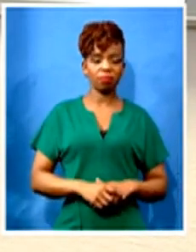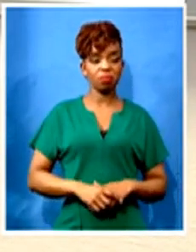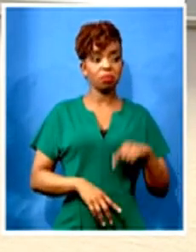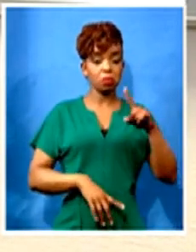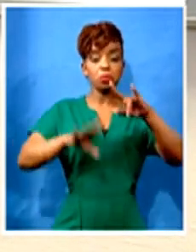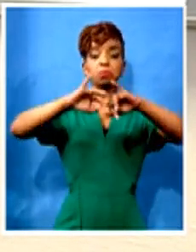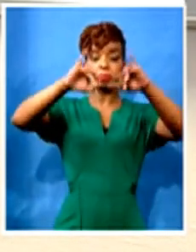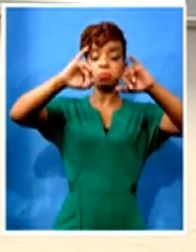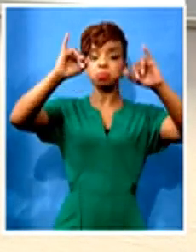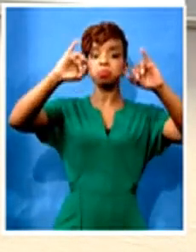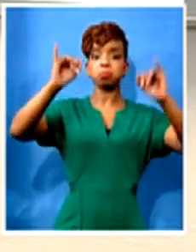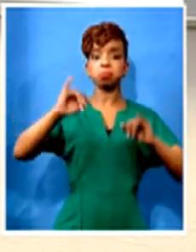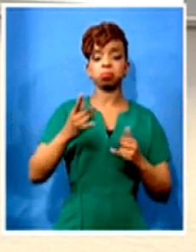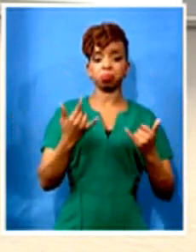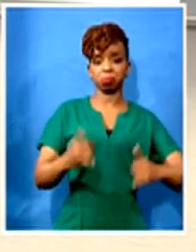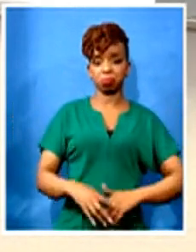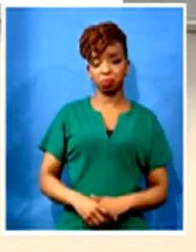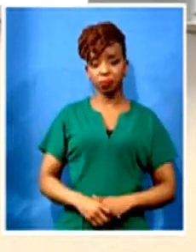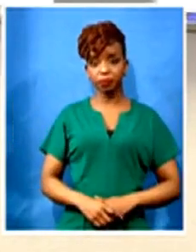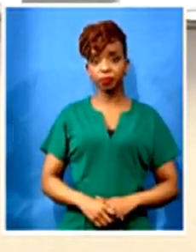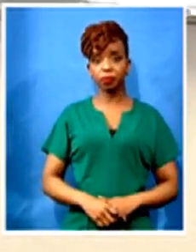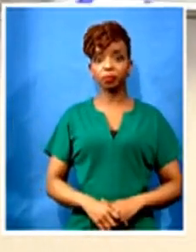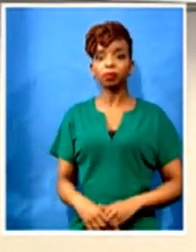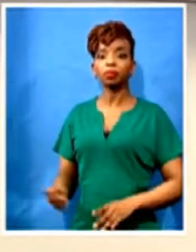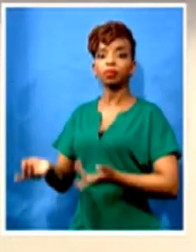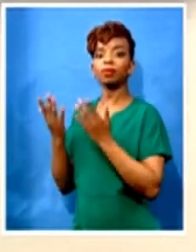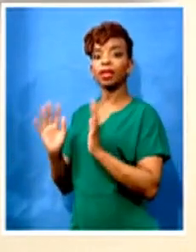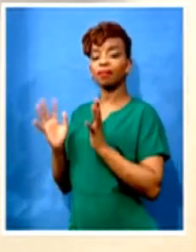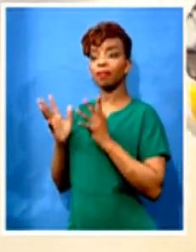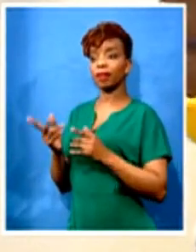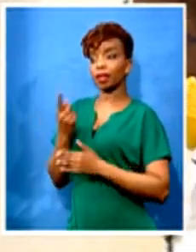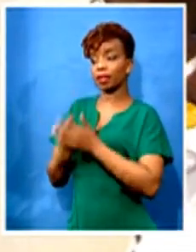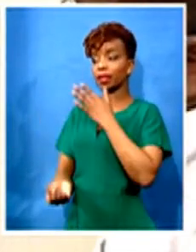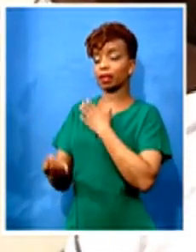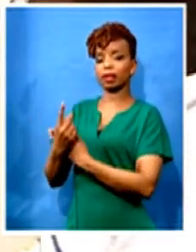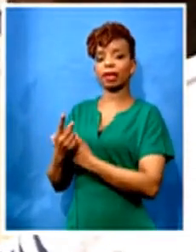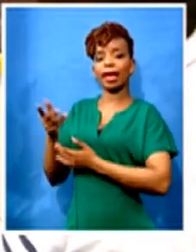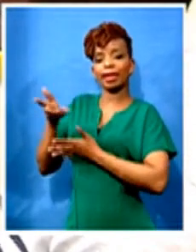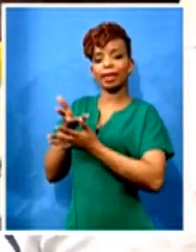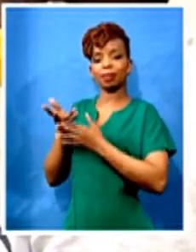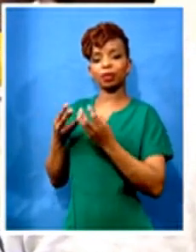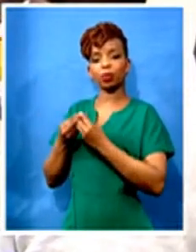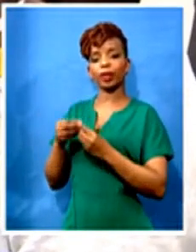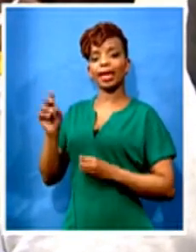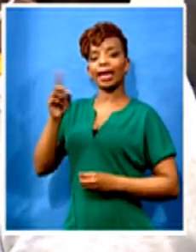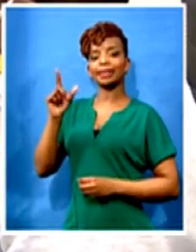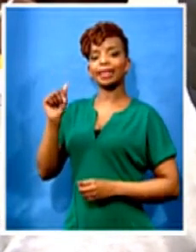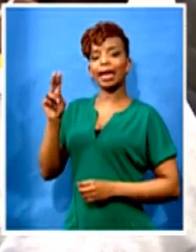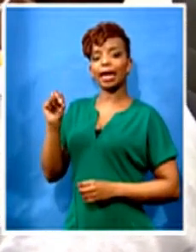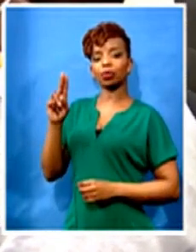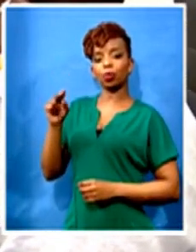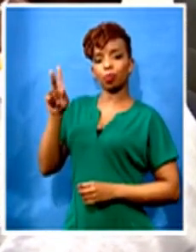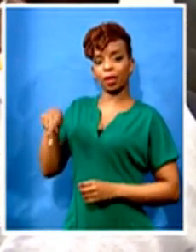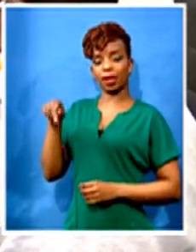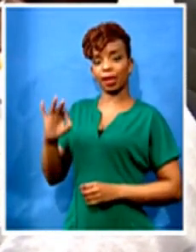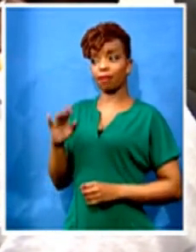an engagement with the ZANU-PF, with Zimbabwe EFF with regards to what's happening in the country and the way forward in resolving